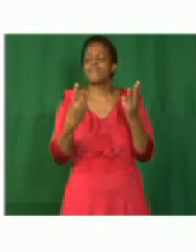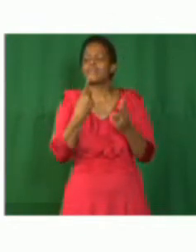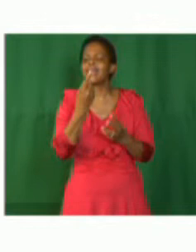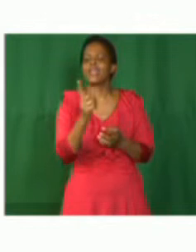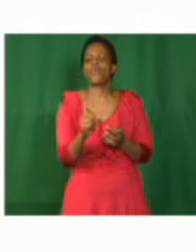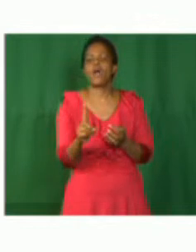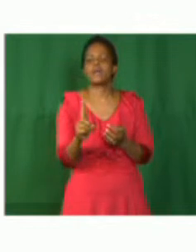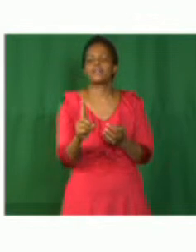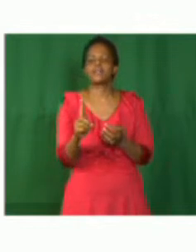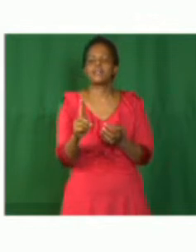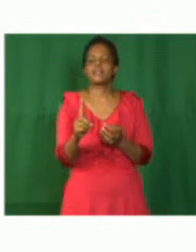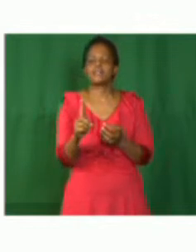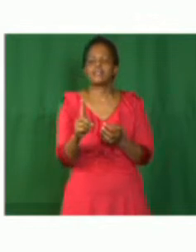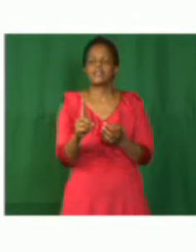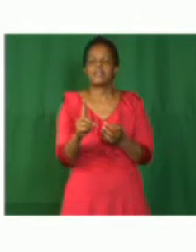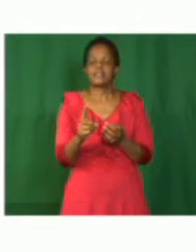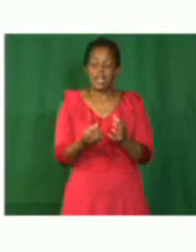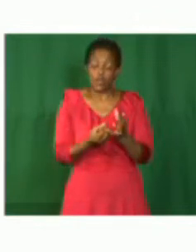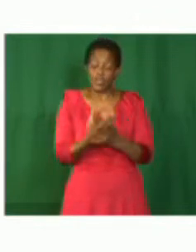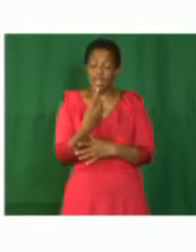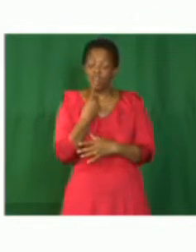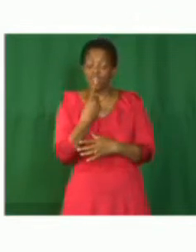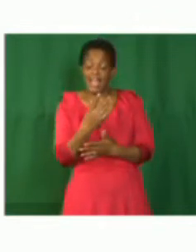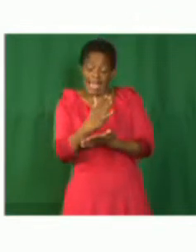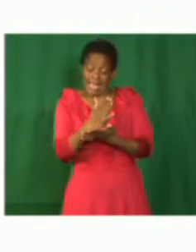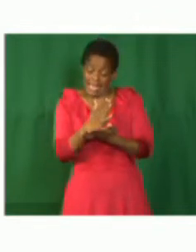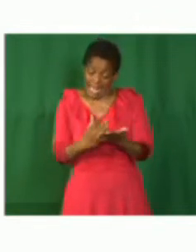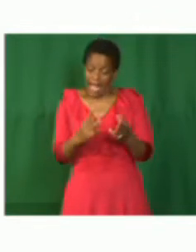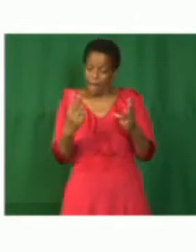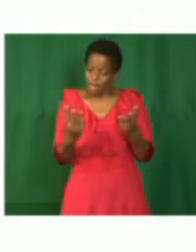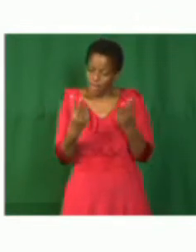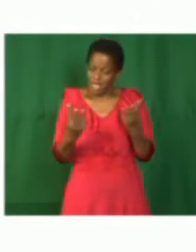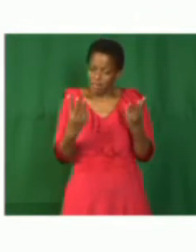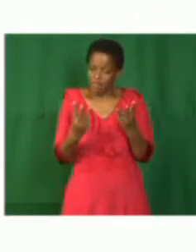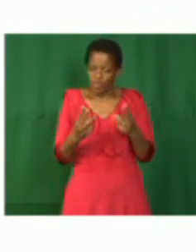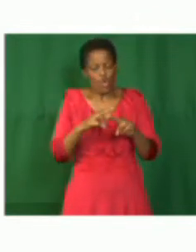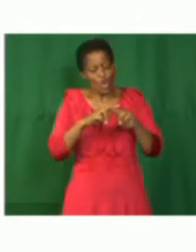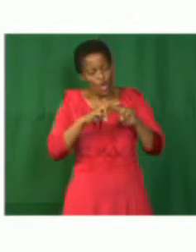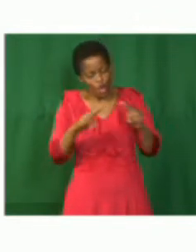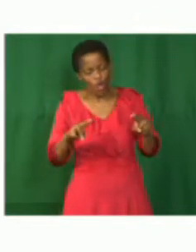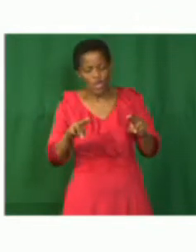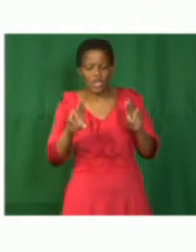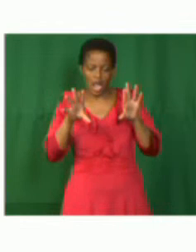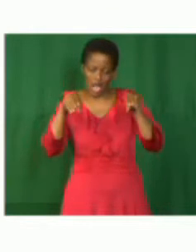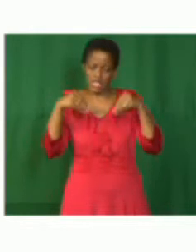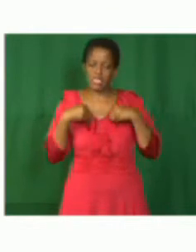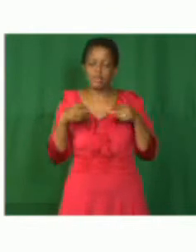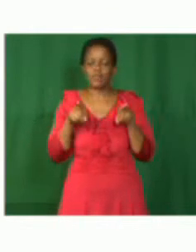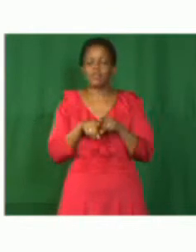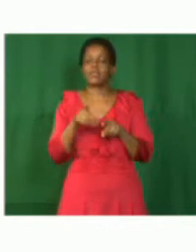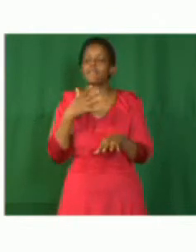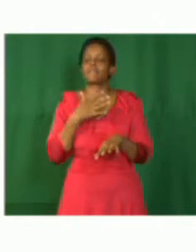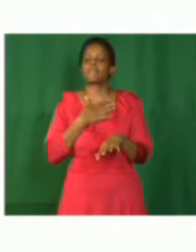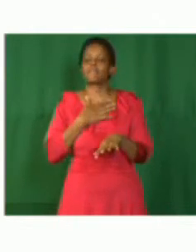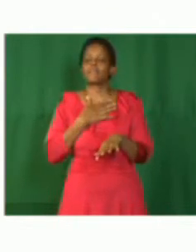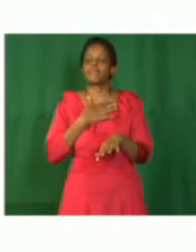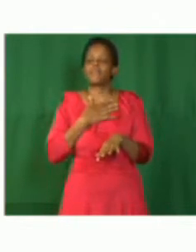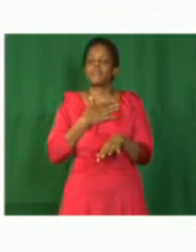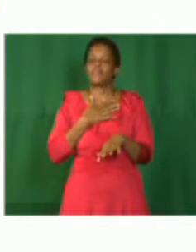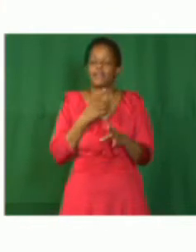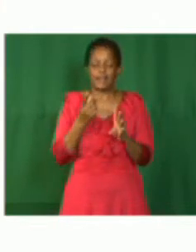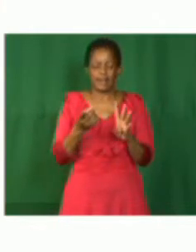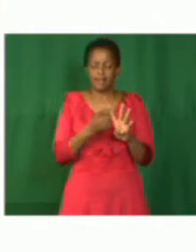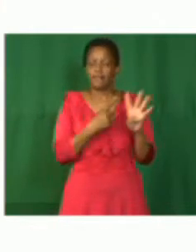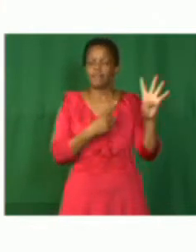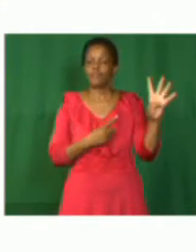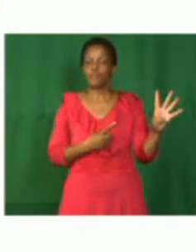may disagree with me, and you also support their stand. Remember, this side, you